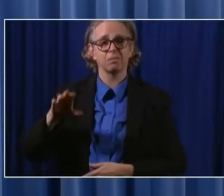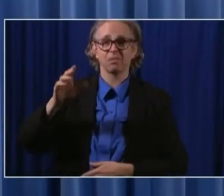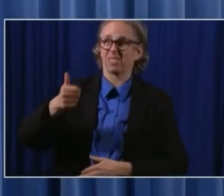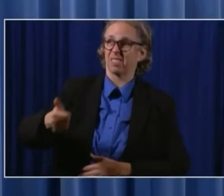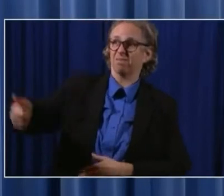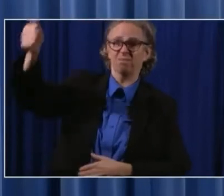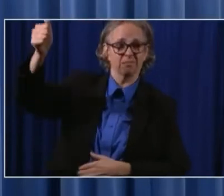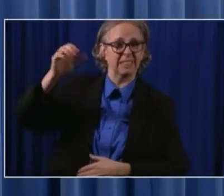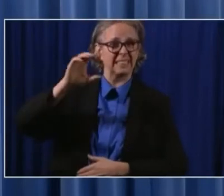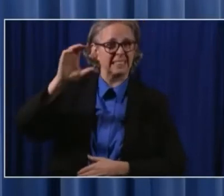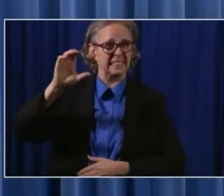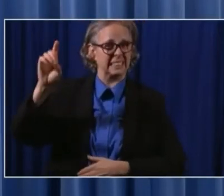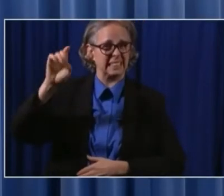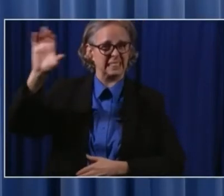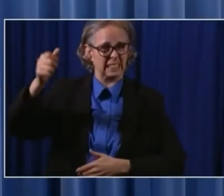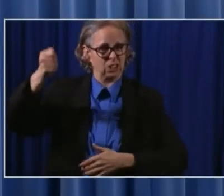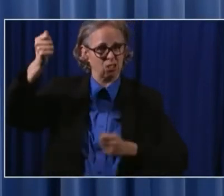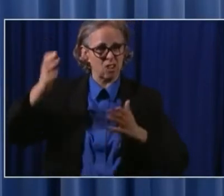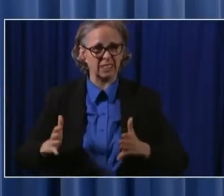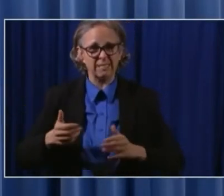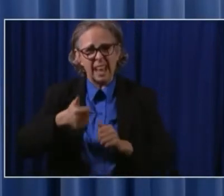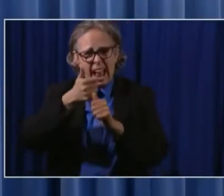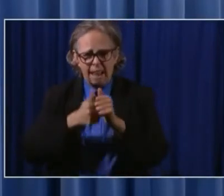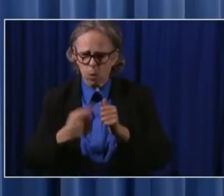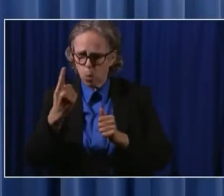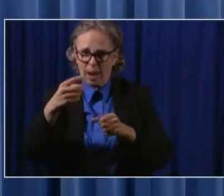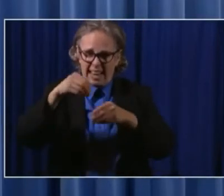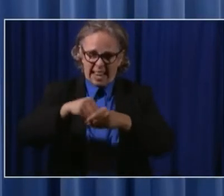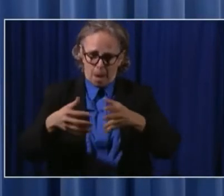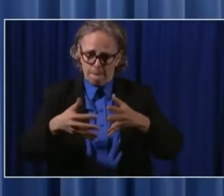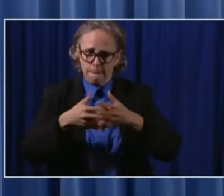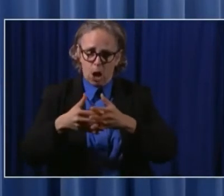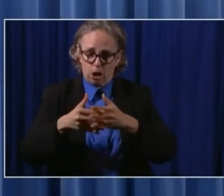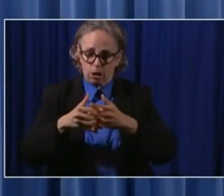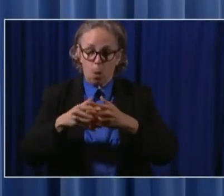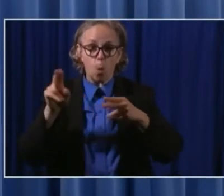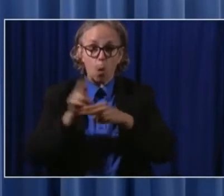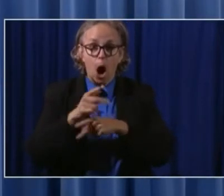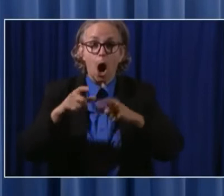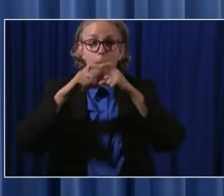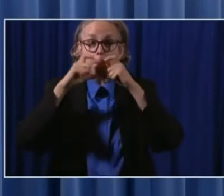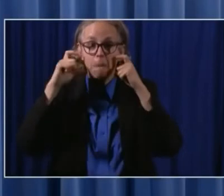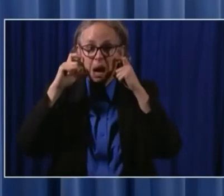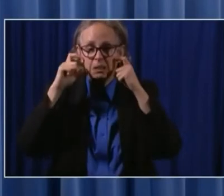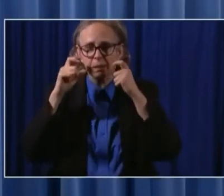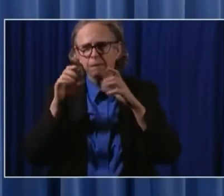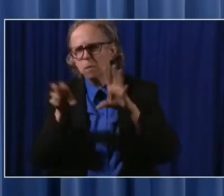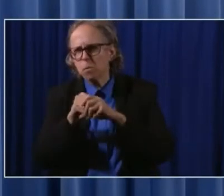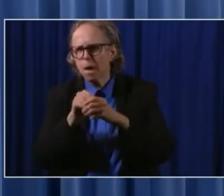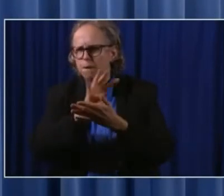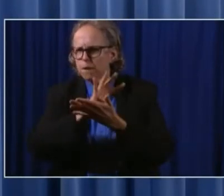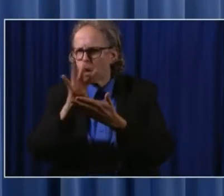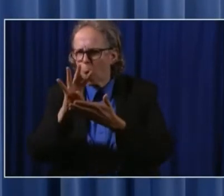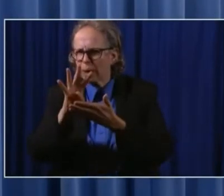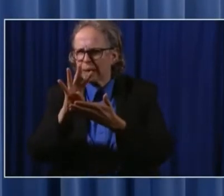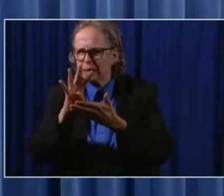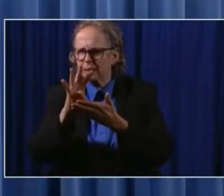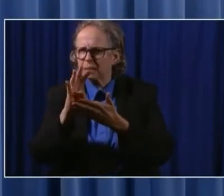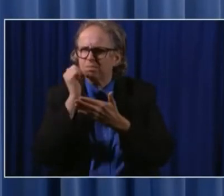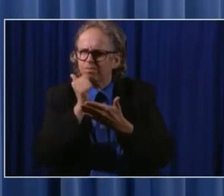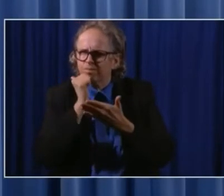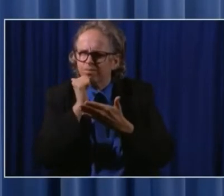for the next 4 weeks, 6 weeks, we could drive this epidemic to the ground." Very, very